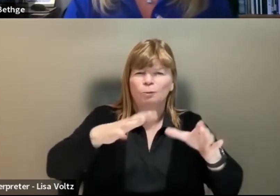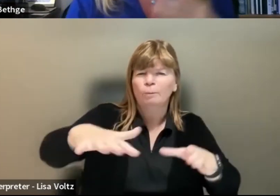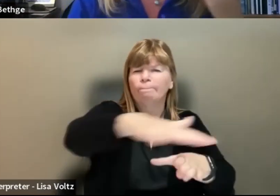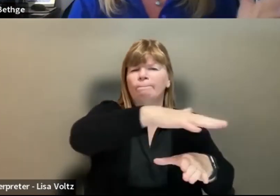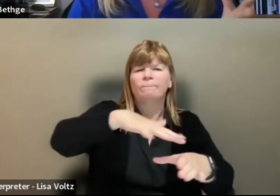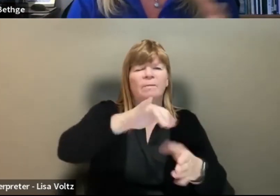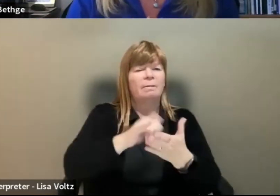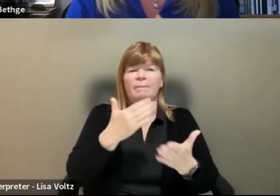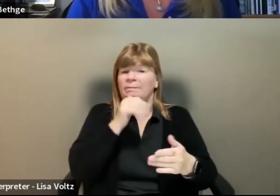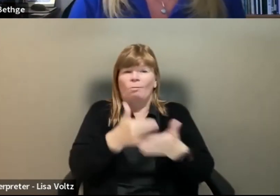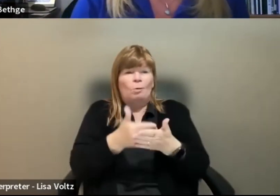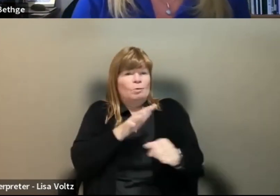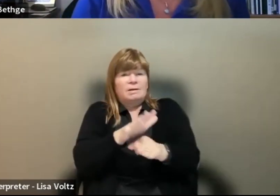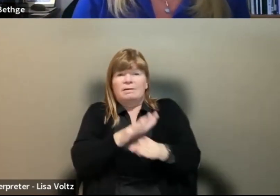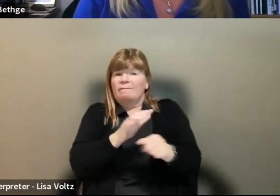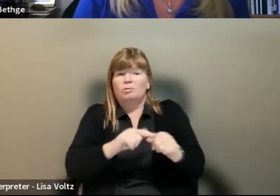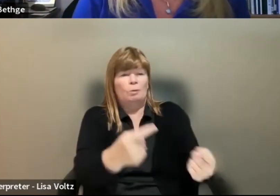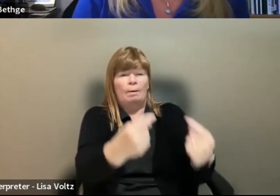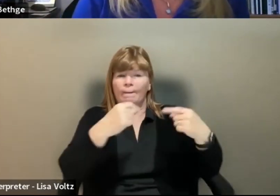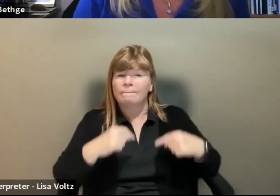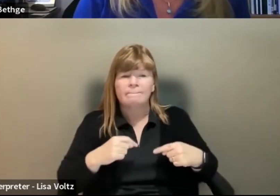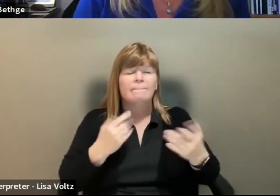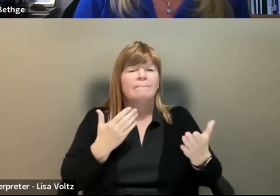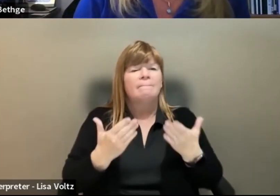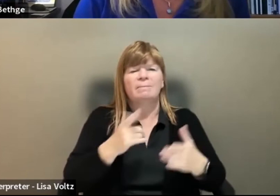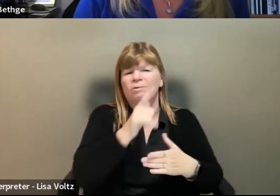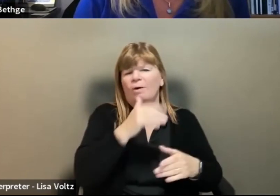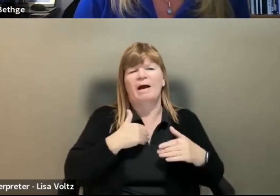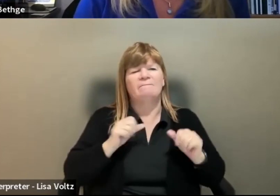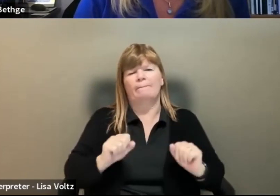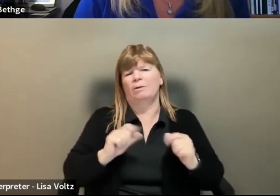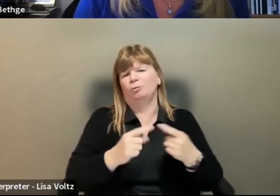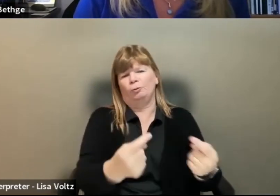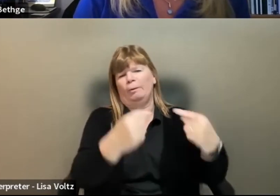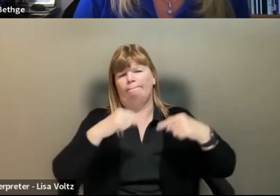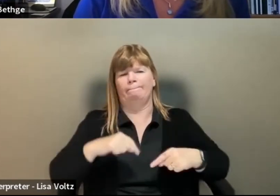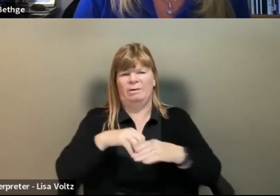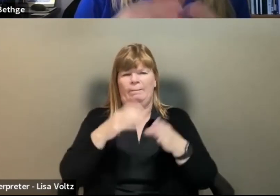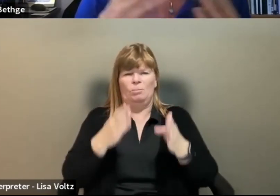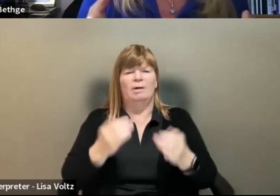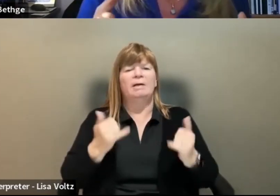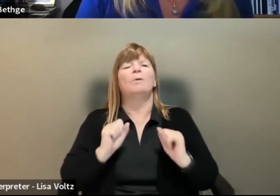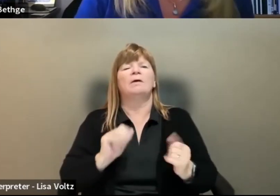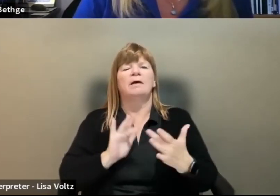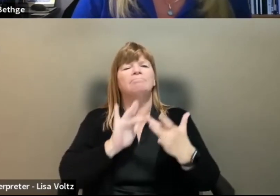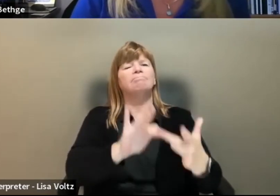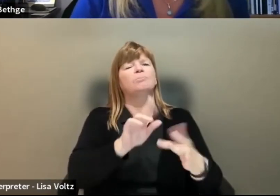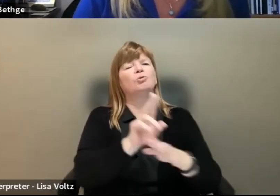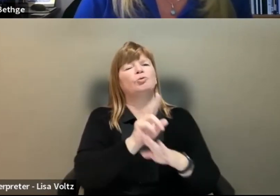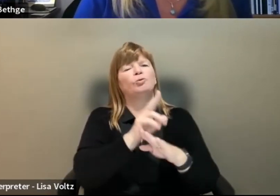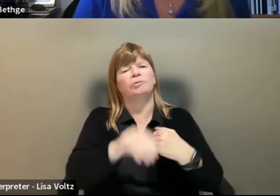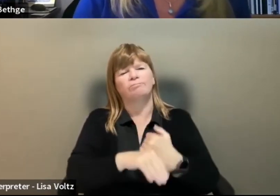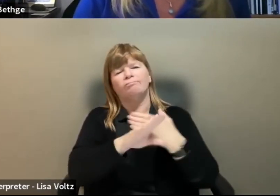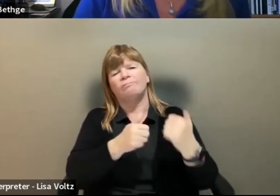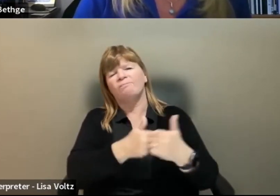enough to attend or may not have the ability to attend. So now we can reach out to them virtually. Of course, we're experiencing